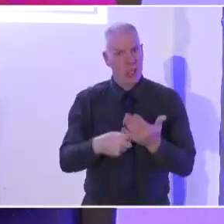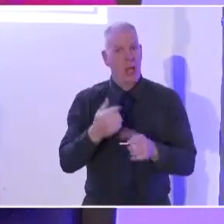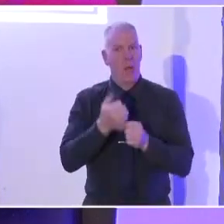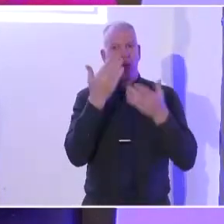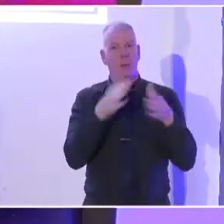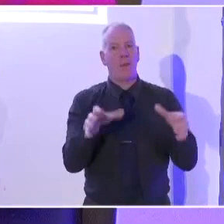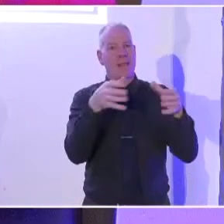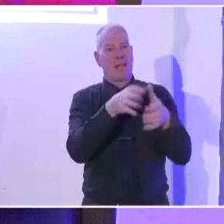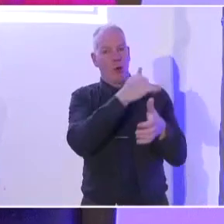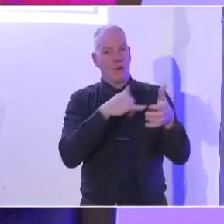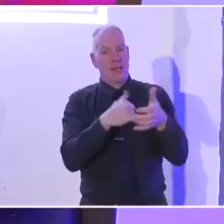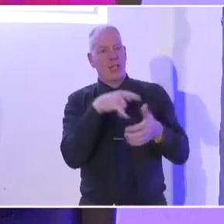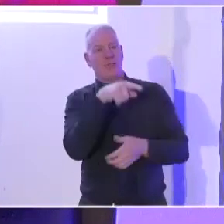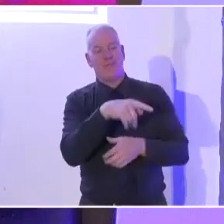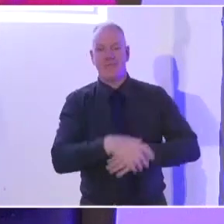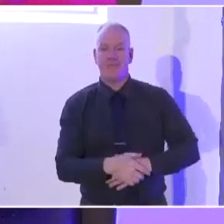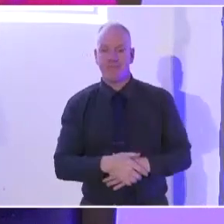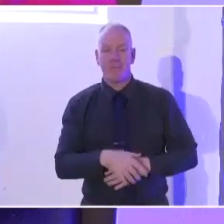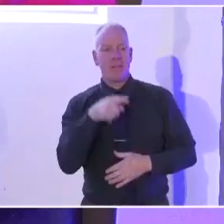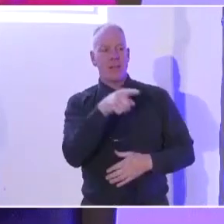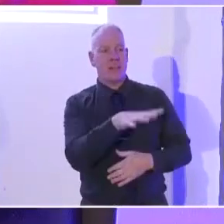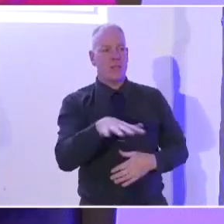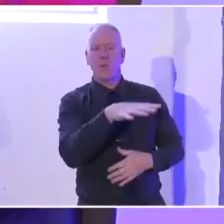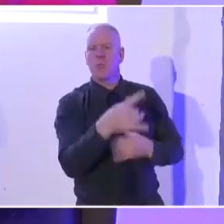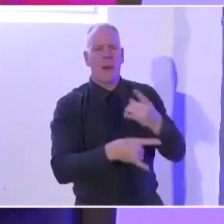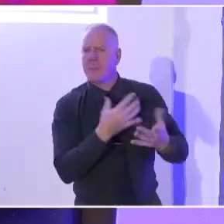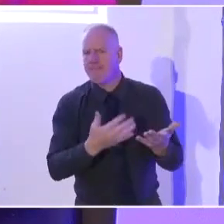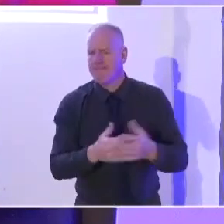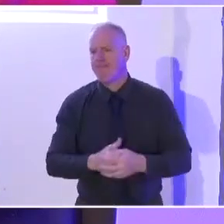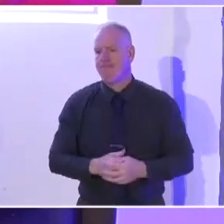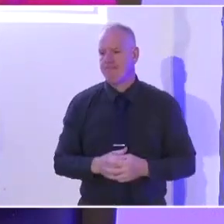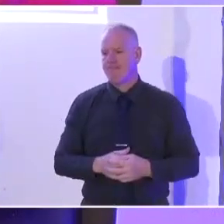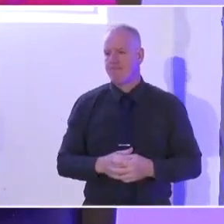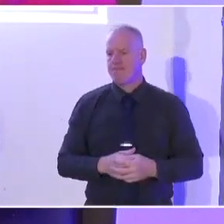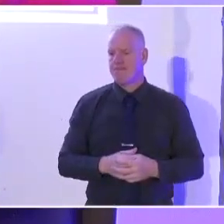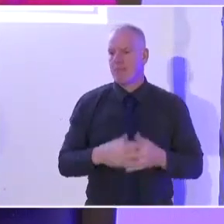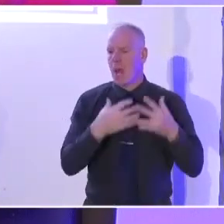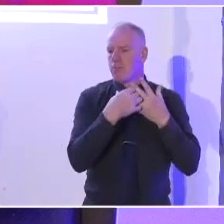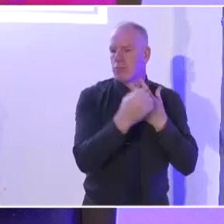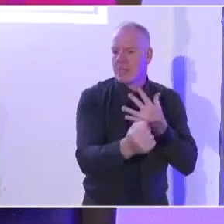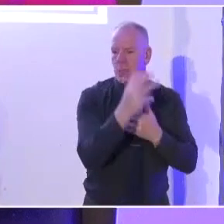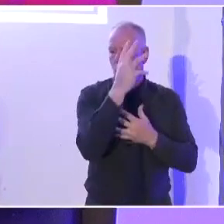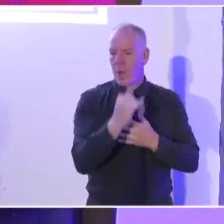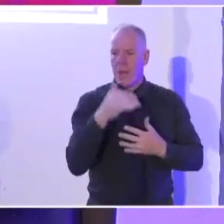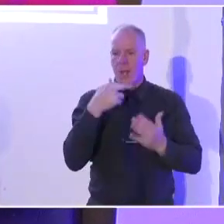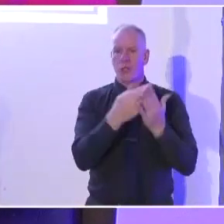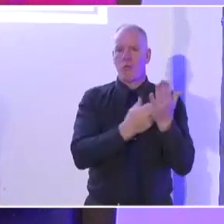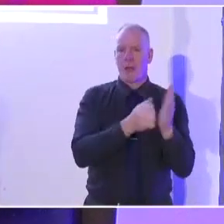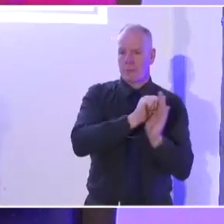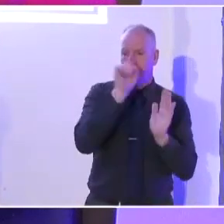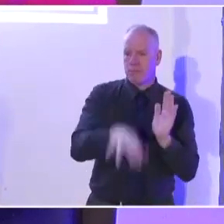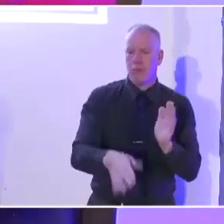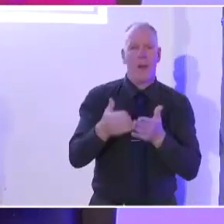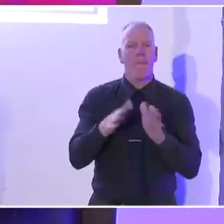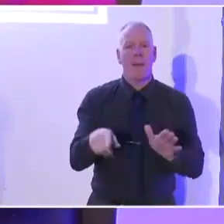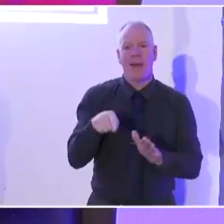sector organization. And in that case, there was a data breach because records were disposed of in a